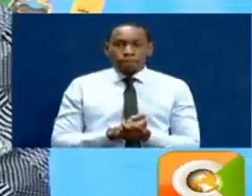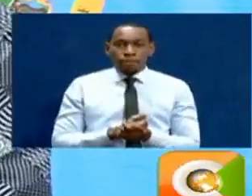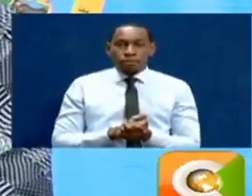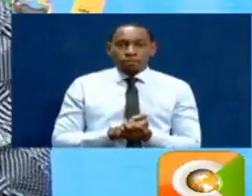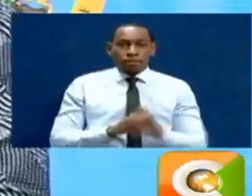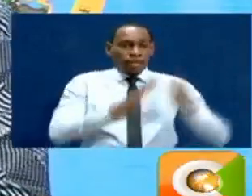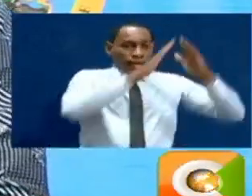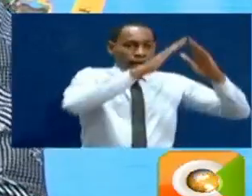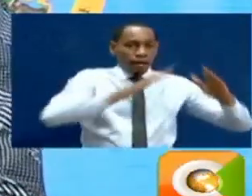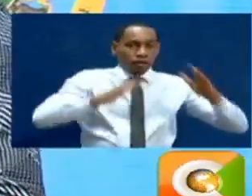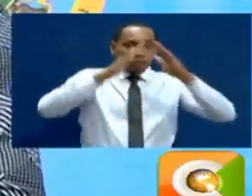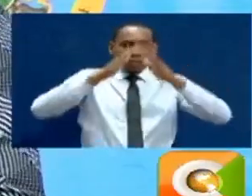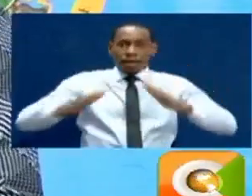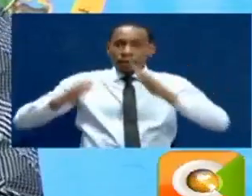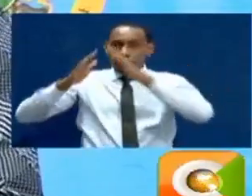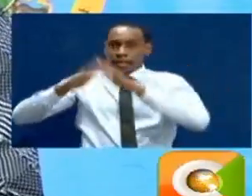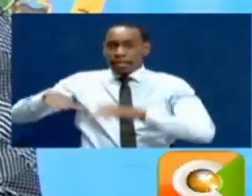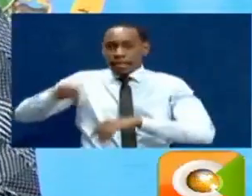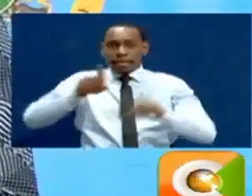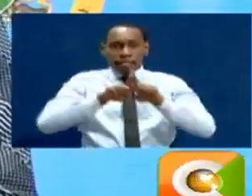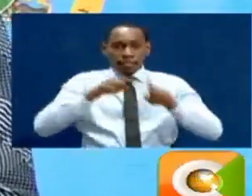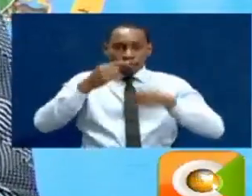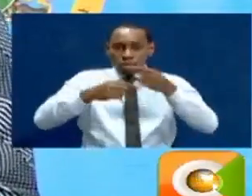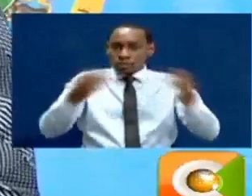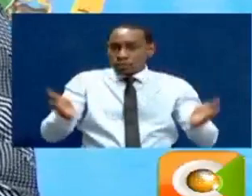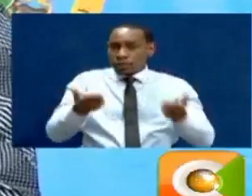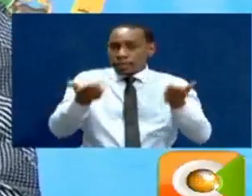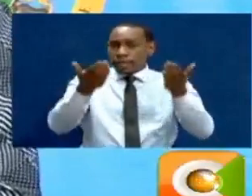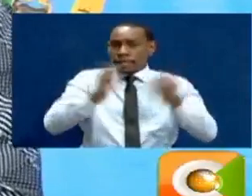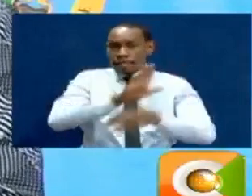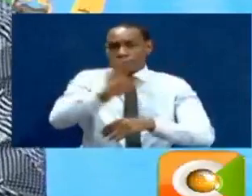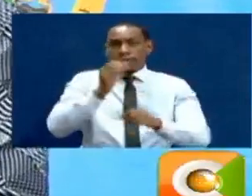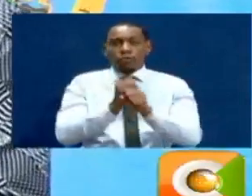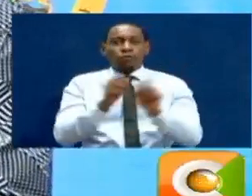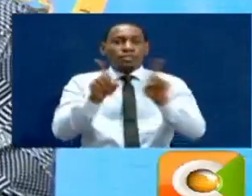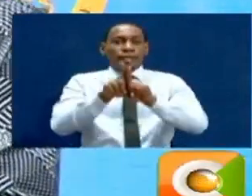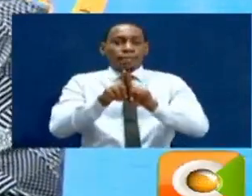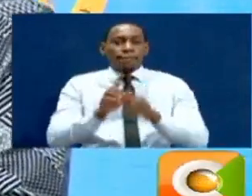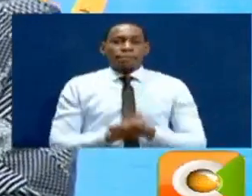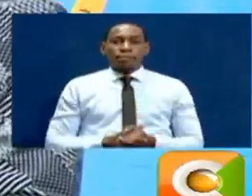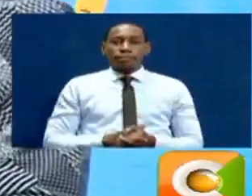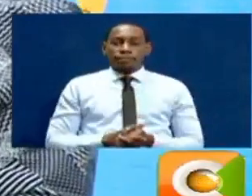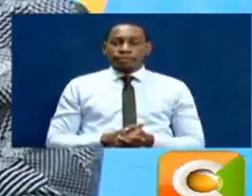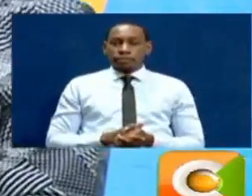in the estates, and we continue to encourage them to do so.